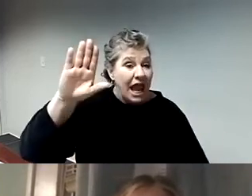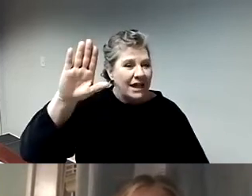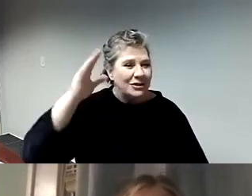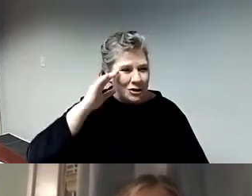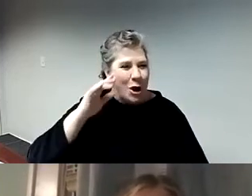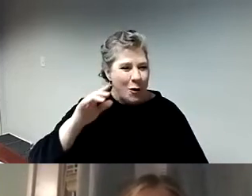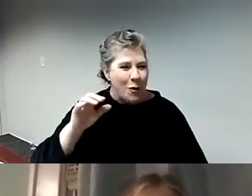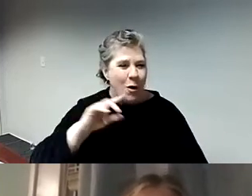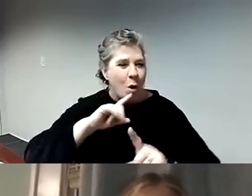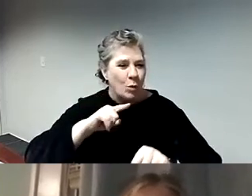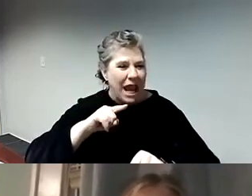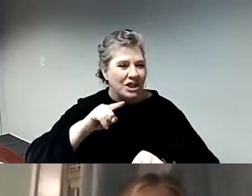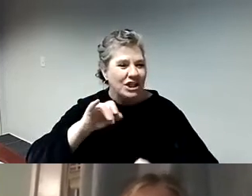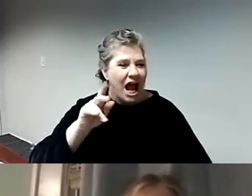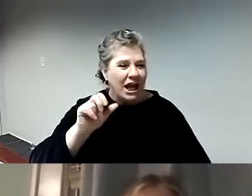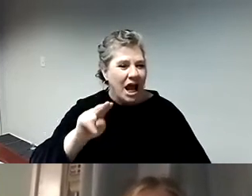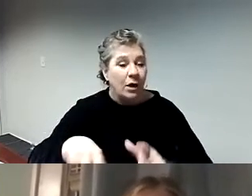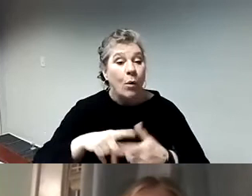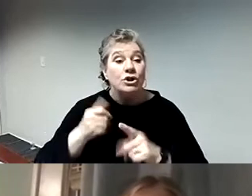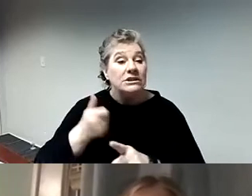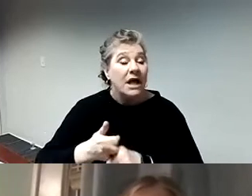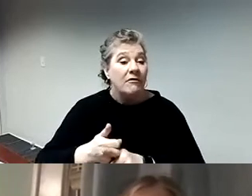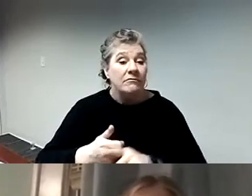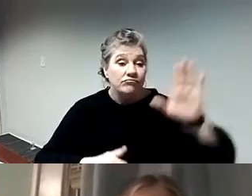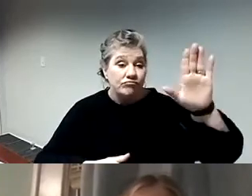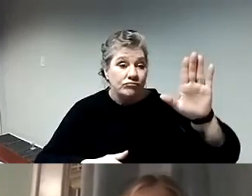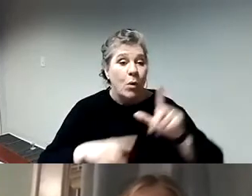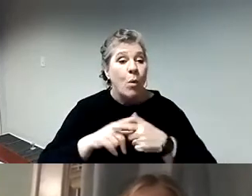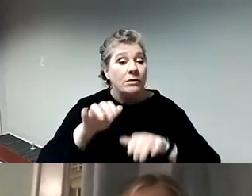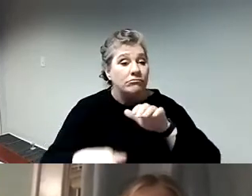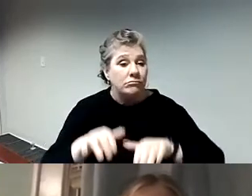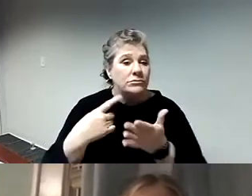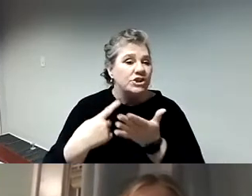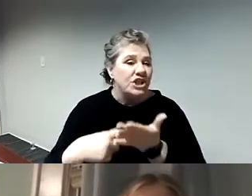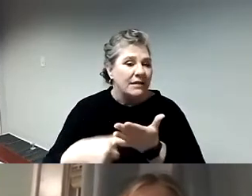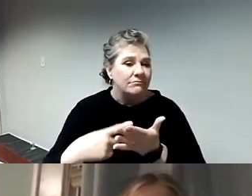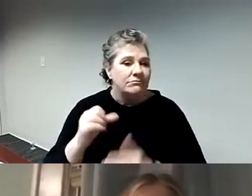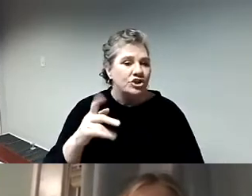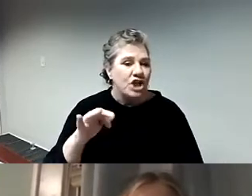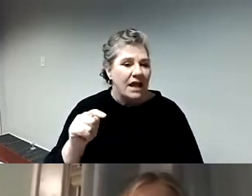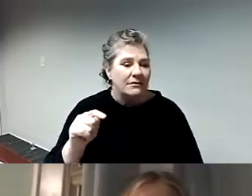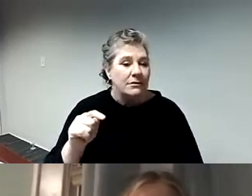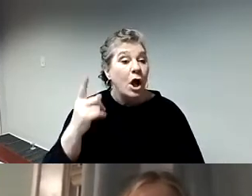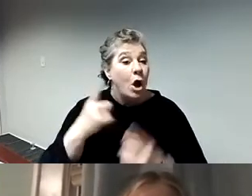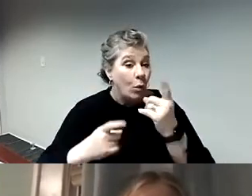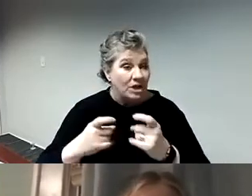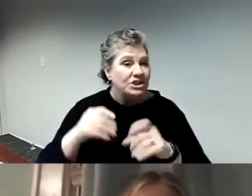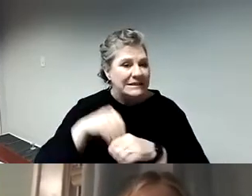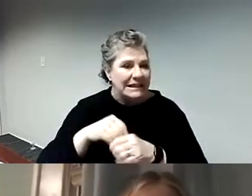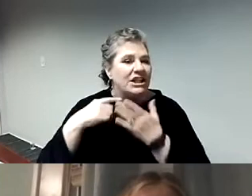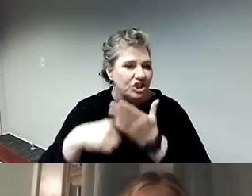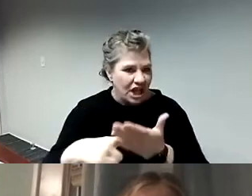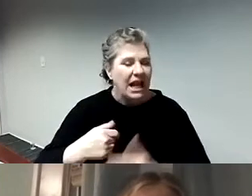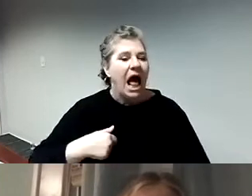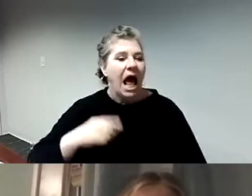hand or you can put your questions in the chat. Questions that are put in the chat, I'll read